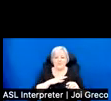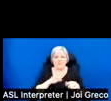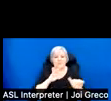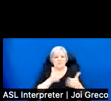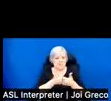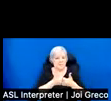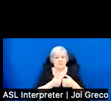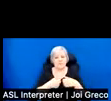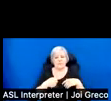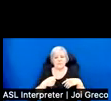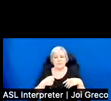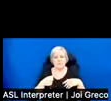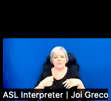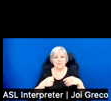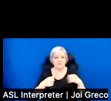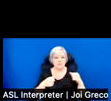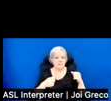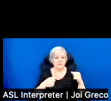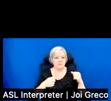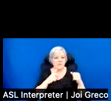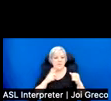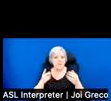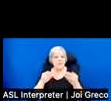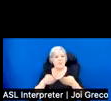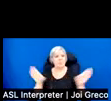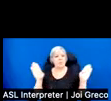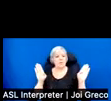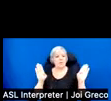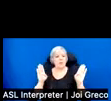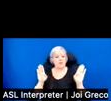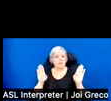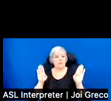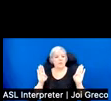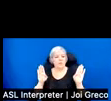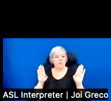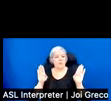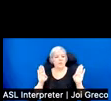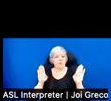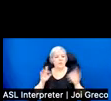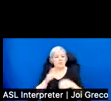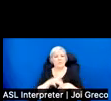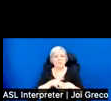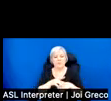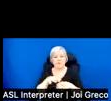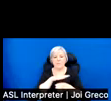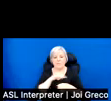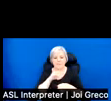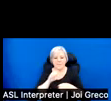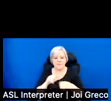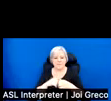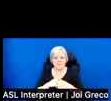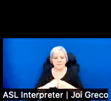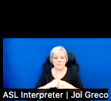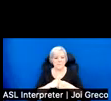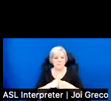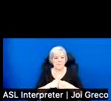of the benefits included having a broader geographic base for recruiting participants. We typically recruit from the Kingston community to facilitate